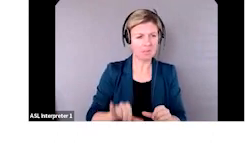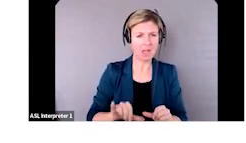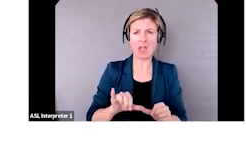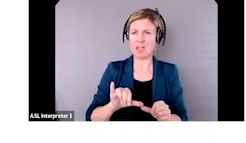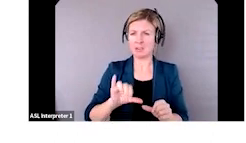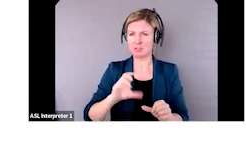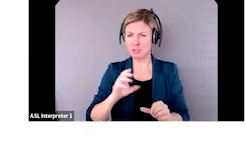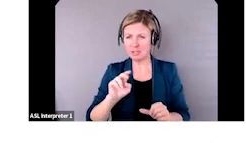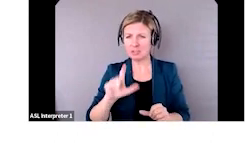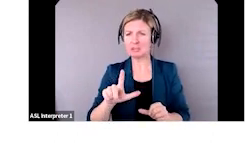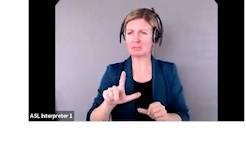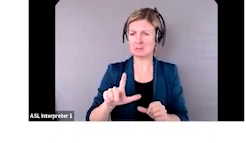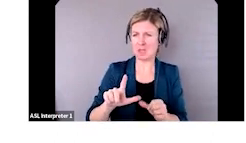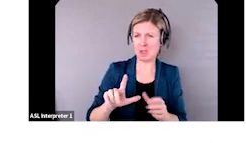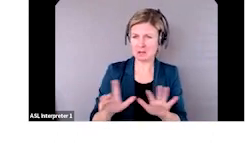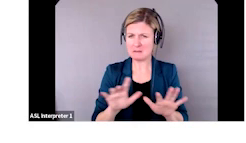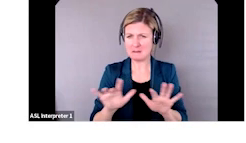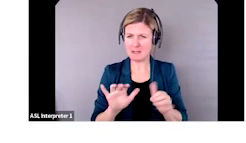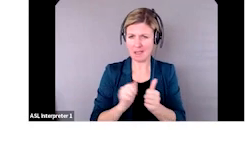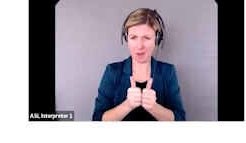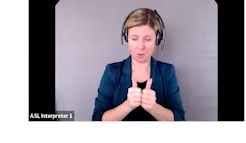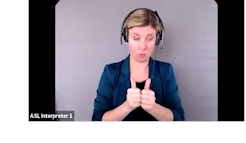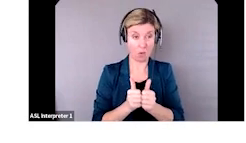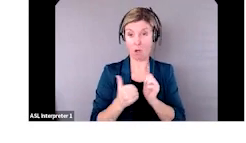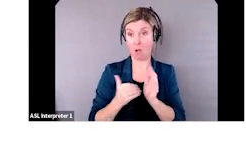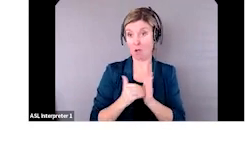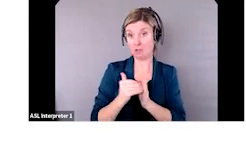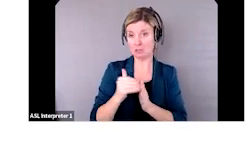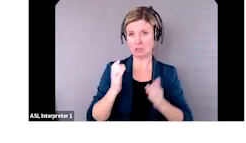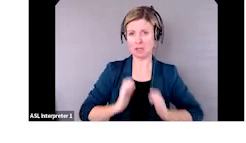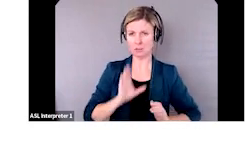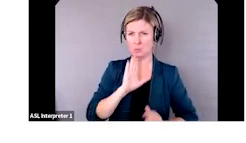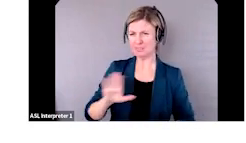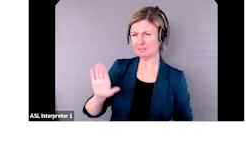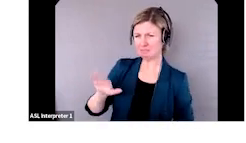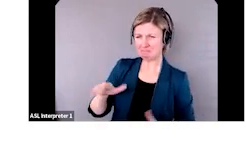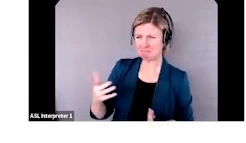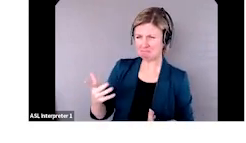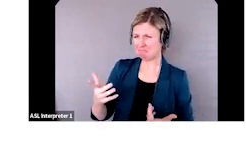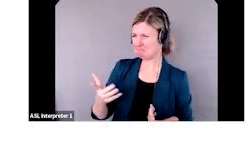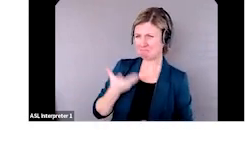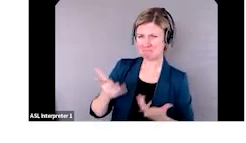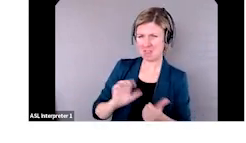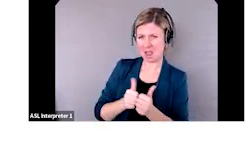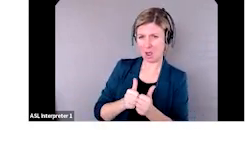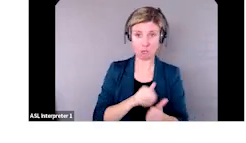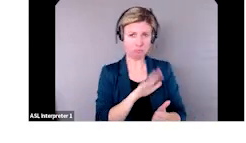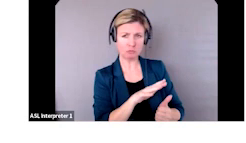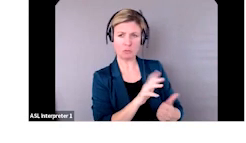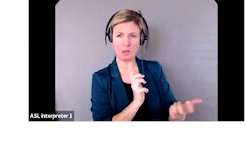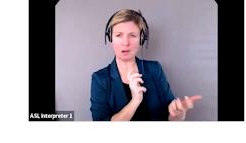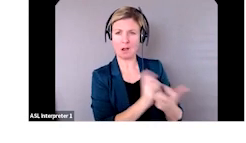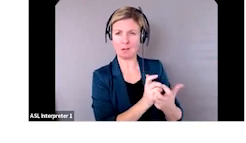clients, it's where does Amazon fit in to all the other channels you're working on, and how much effort do we